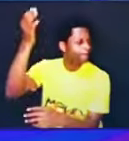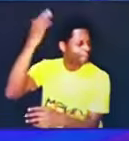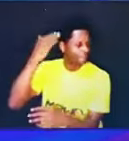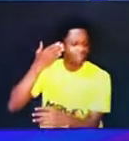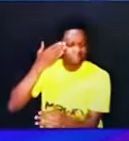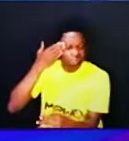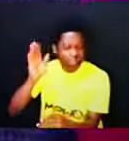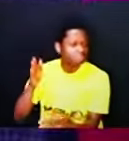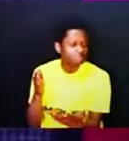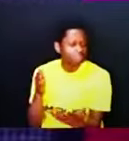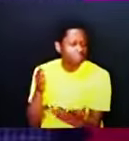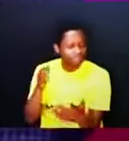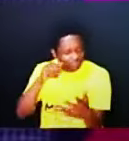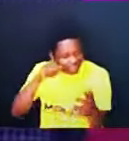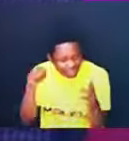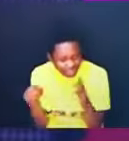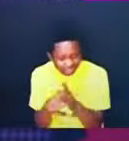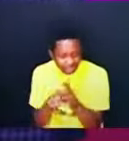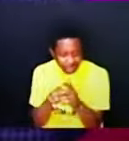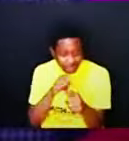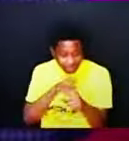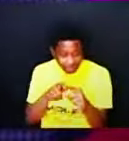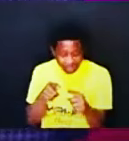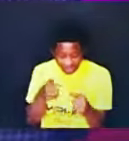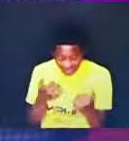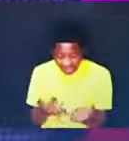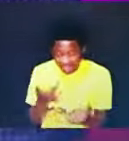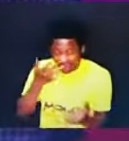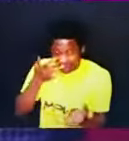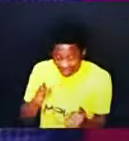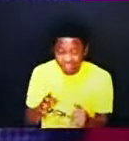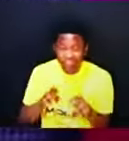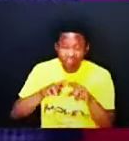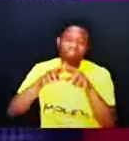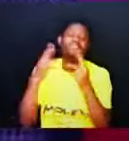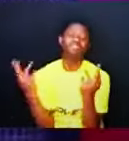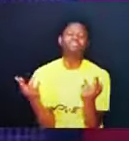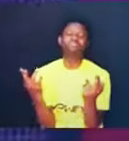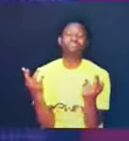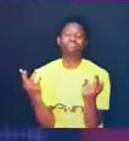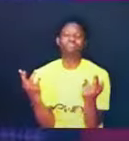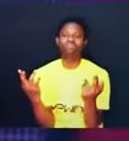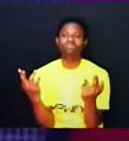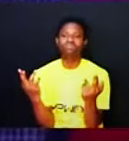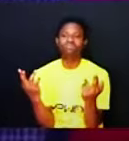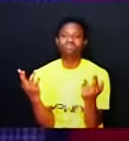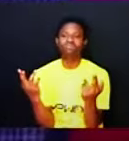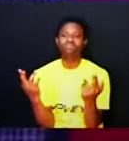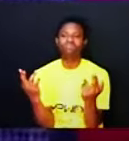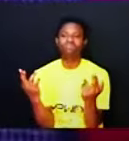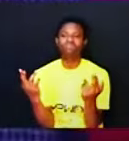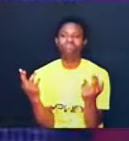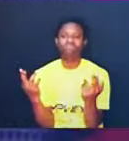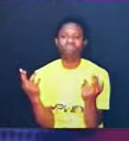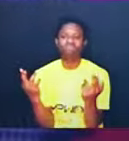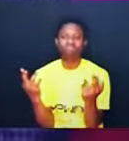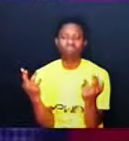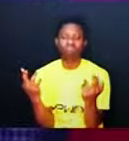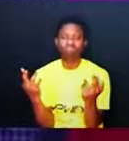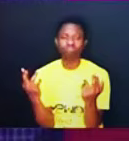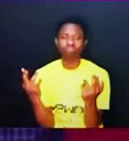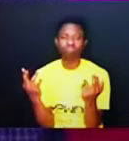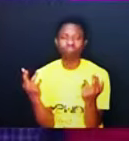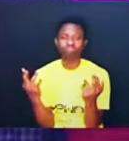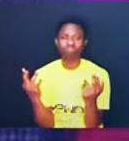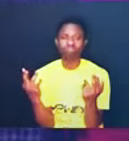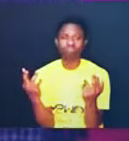say you that for any among them for about bay a bush and home for far and answer what by your uncle did you for no not a intercept. There may be times